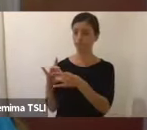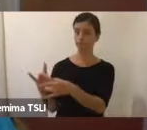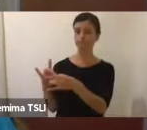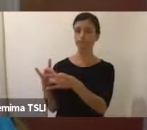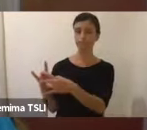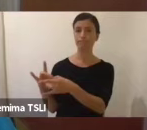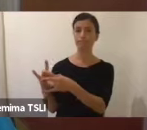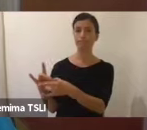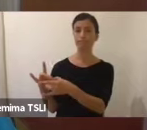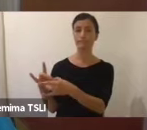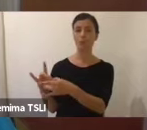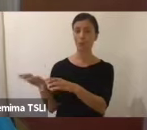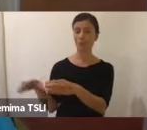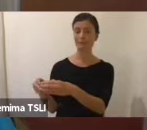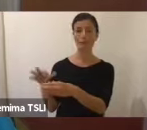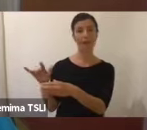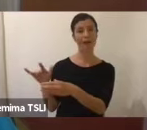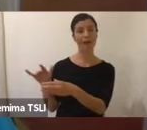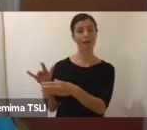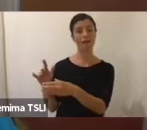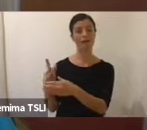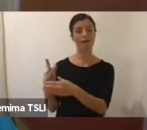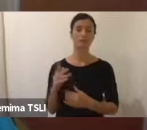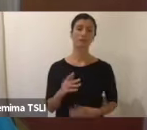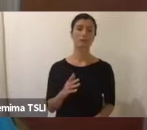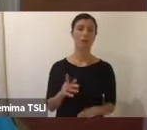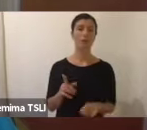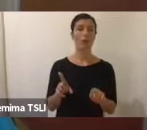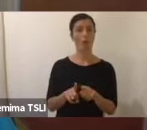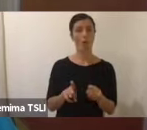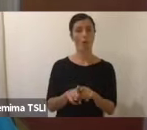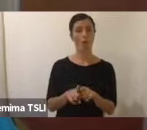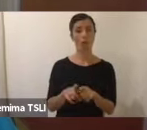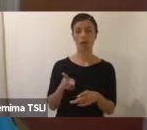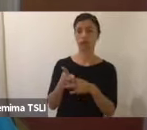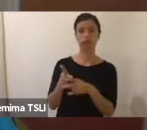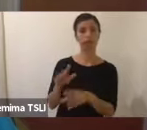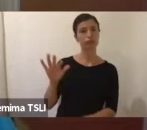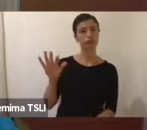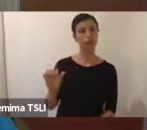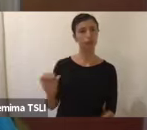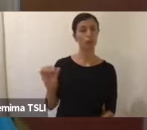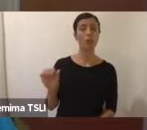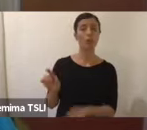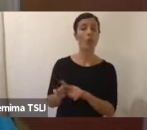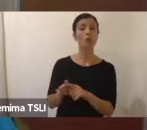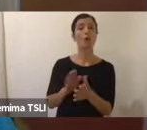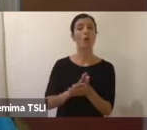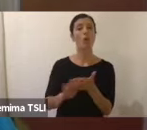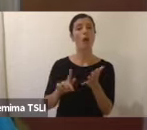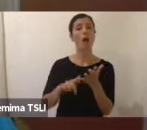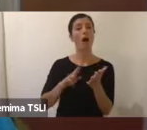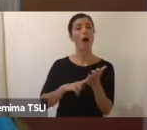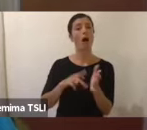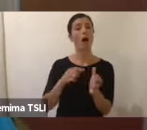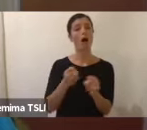team he also visits hungary uh which brings him into relationship with the gypsy buddhists of eastern european